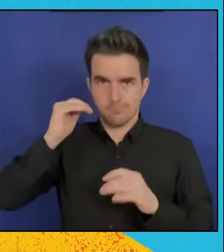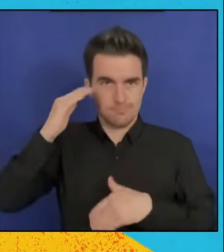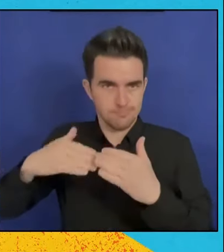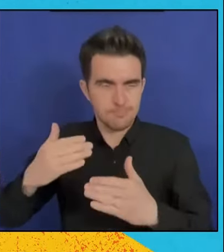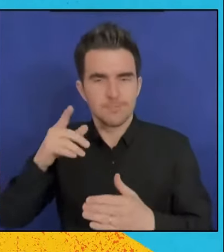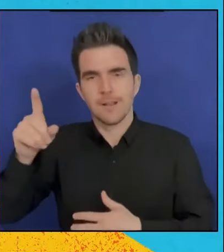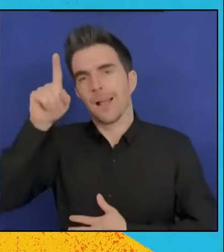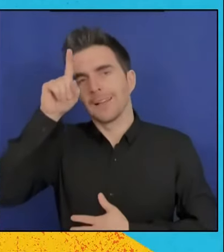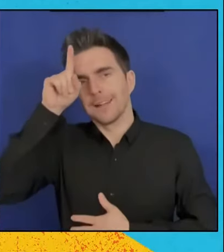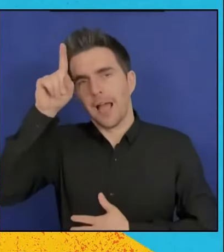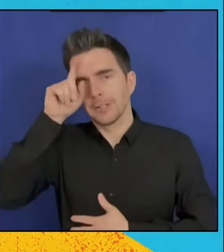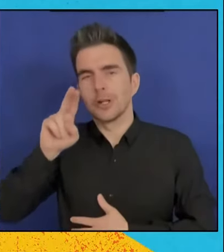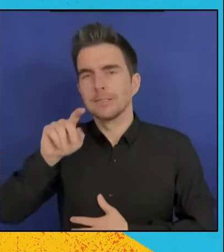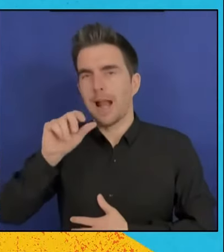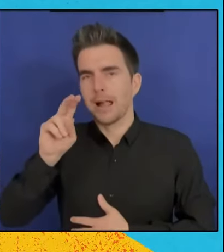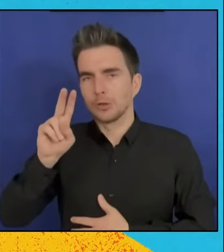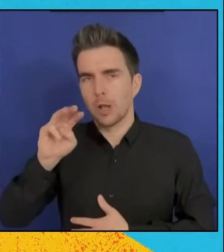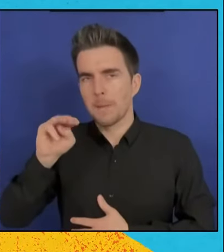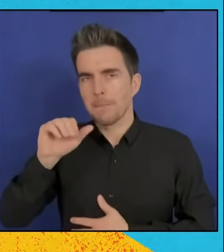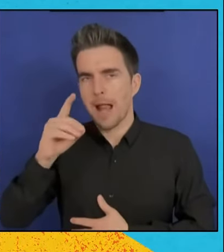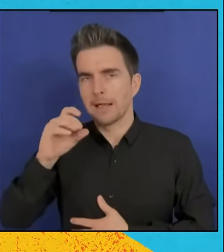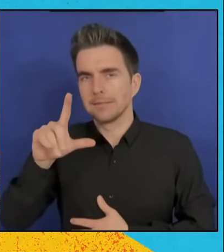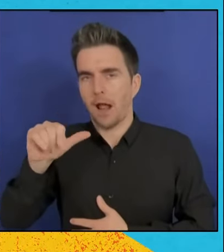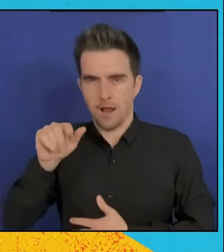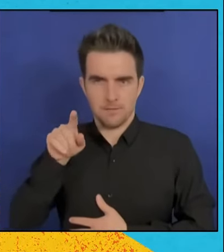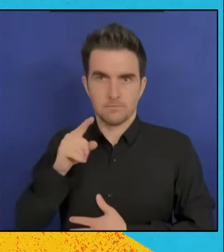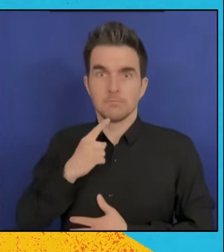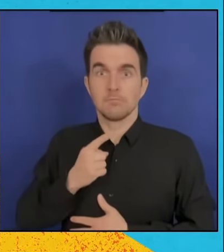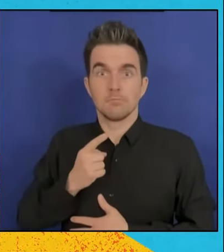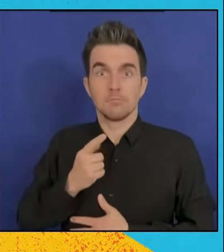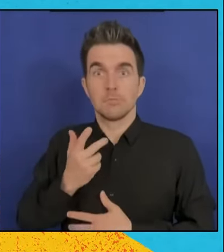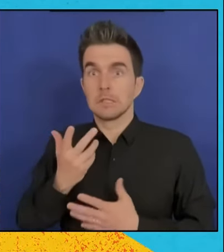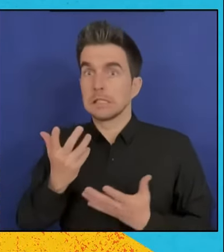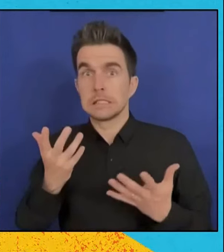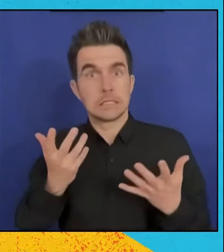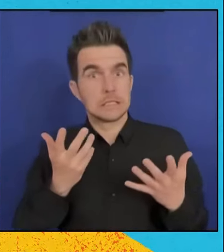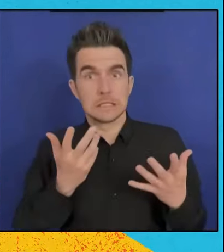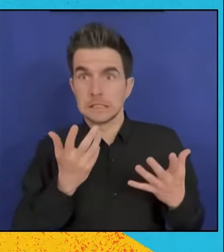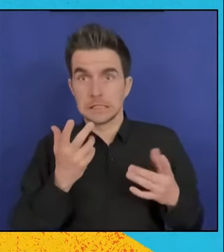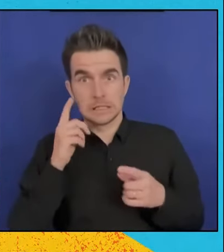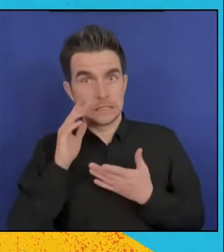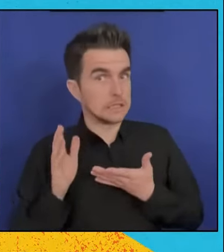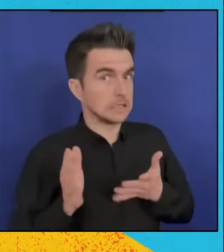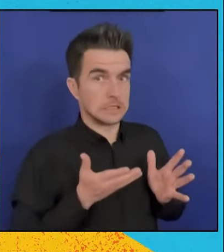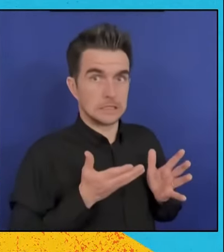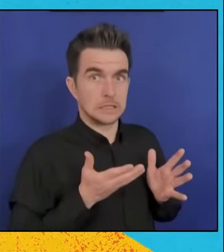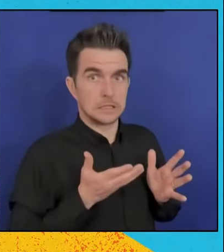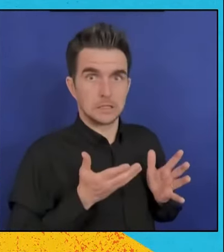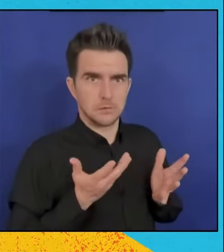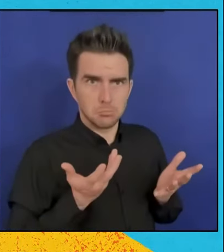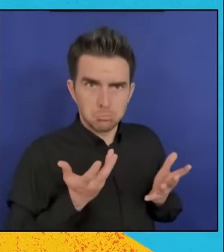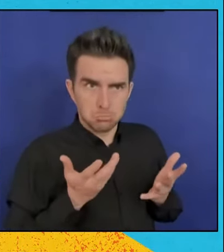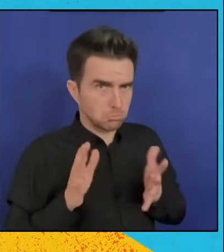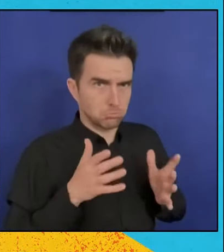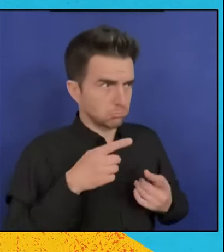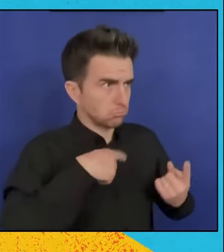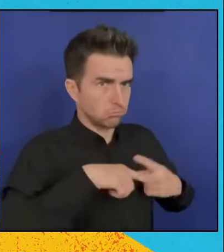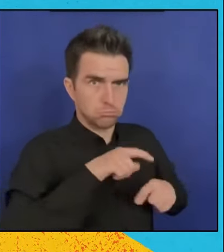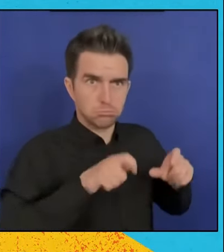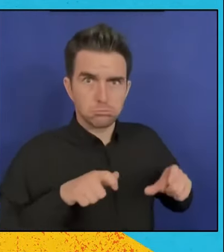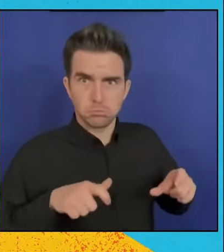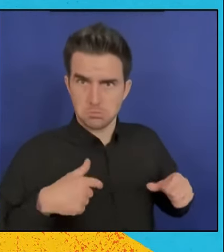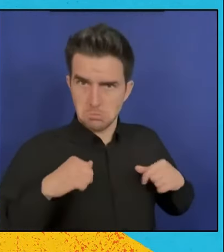not better, why not bigger?" And what I say is, young people aren't wrong to feel that, but in the meantime, what